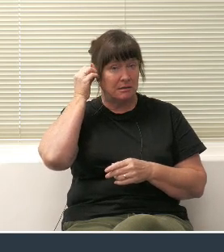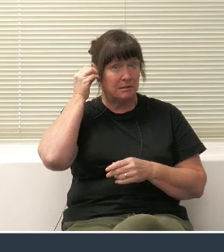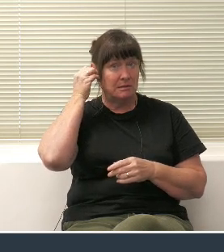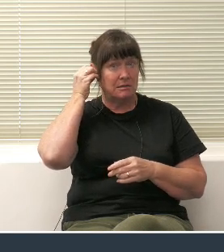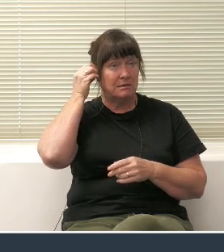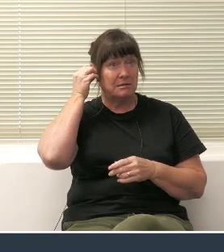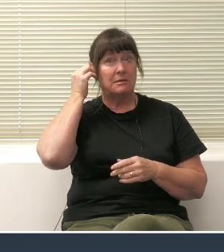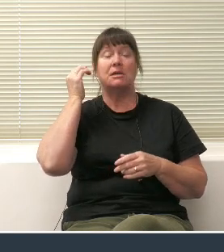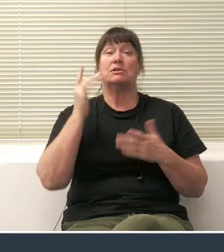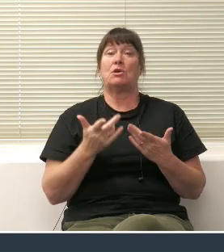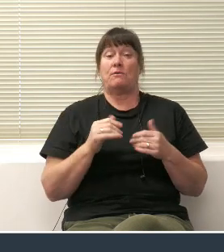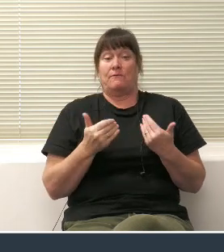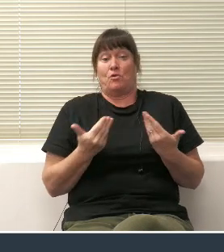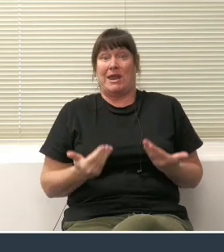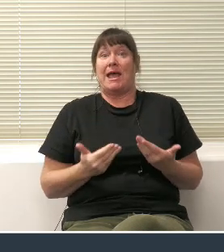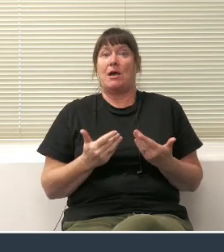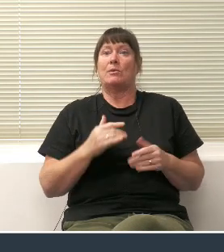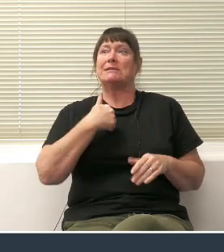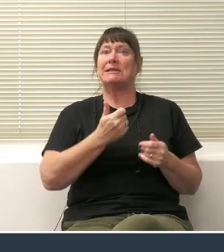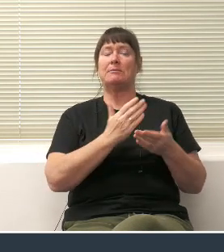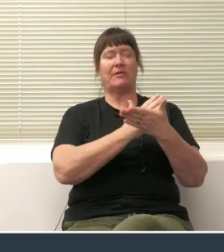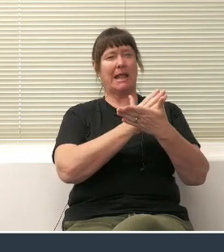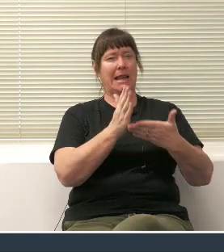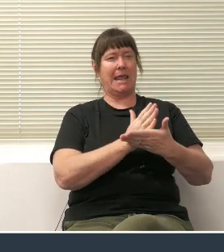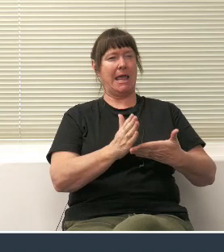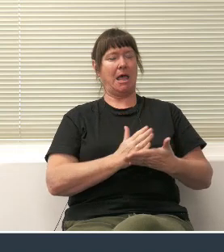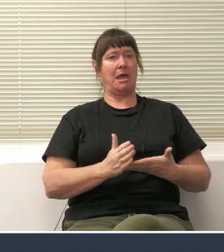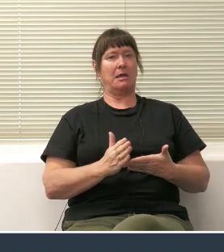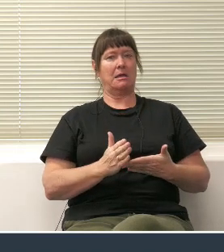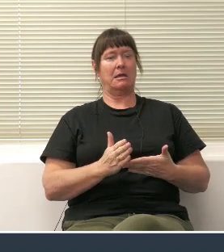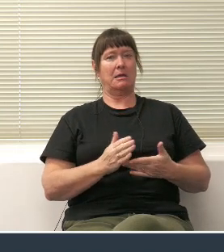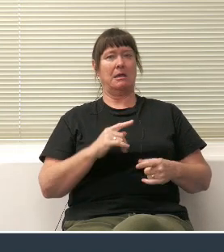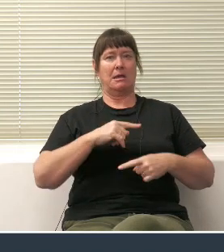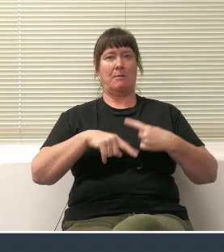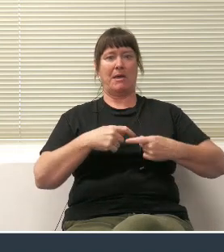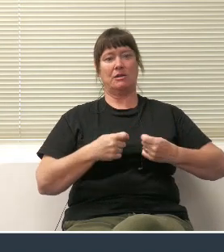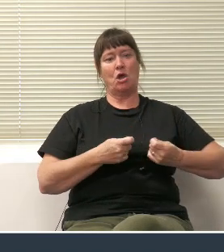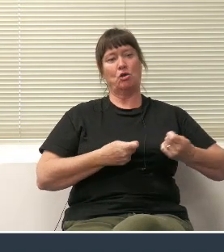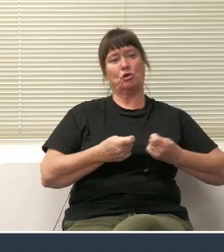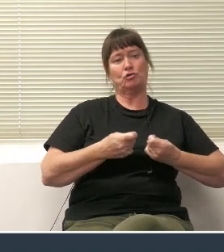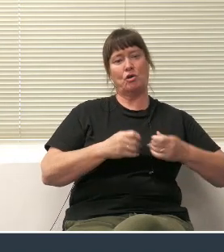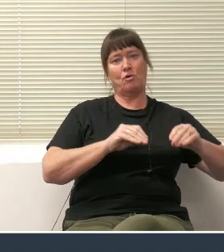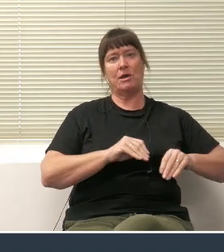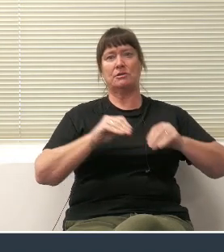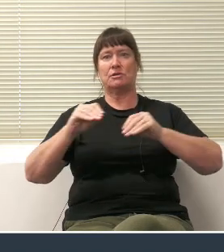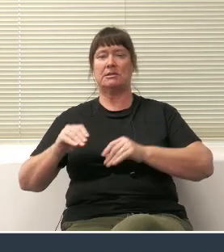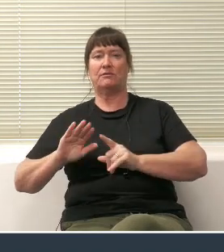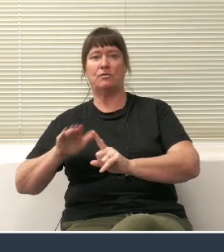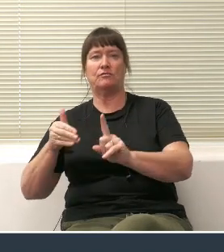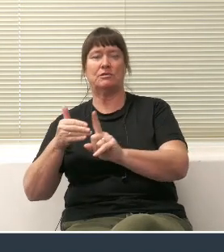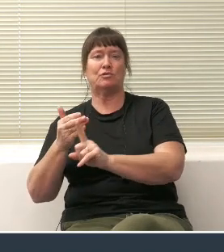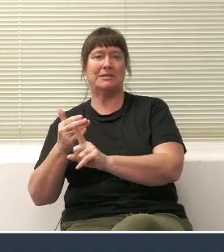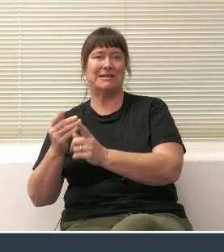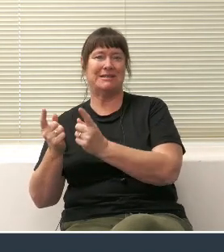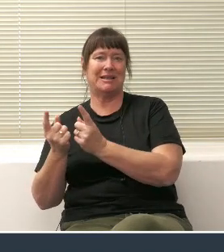as prescriptive and clear as possible, that around that control and transfer of any strategic assets,